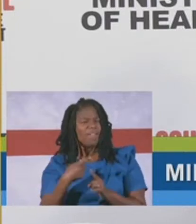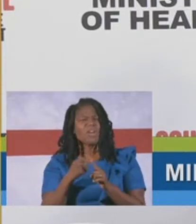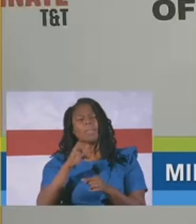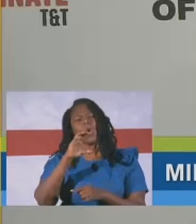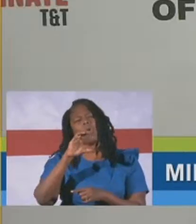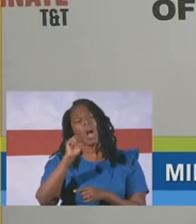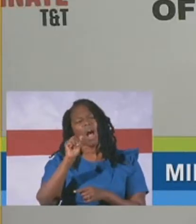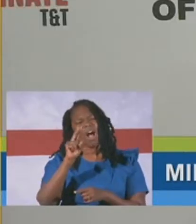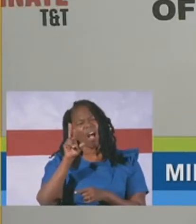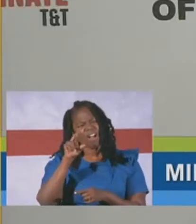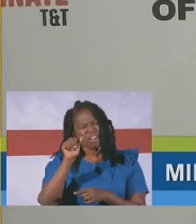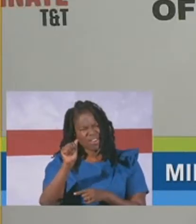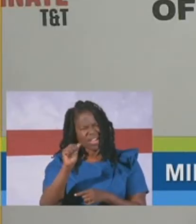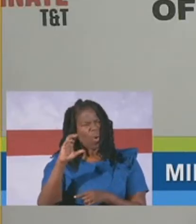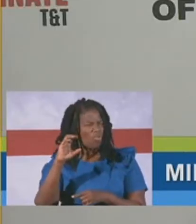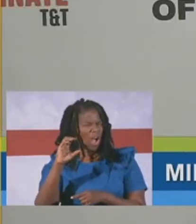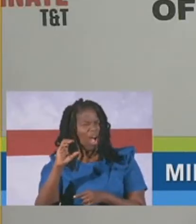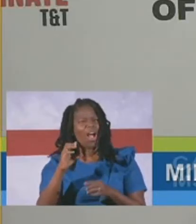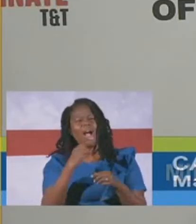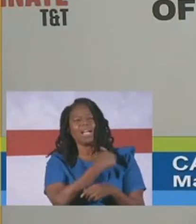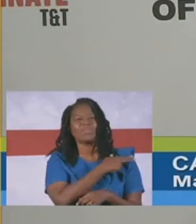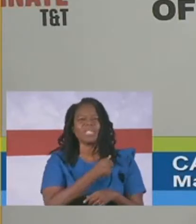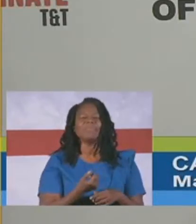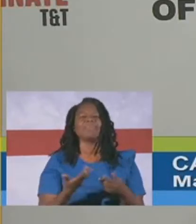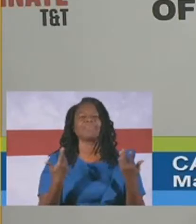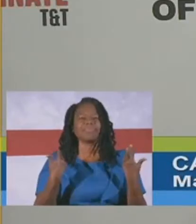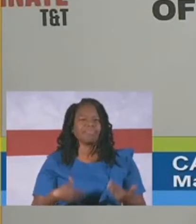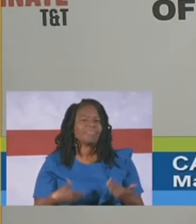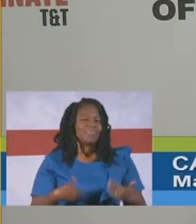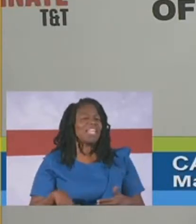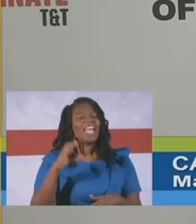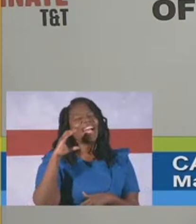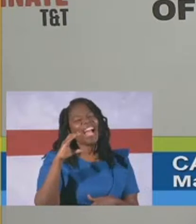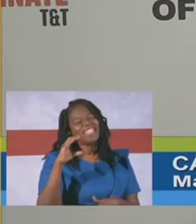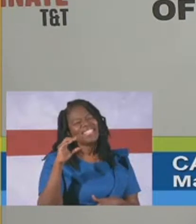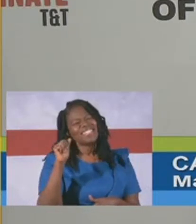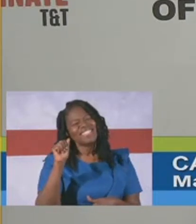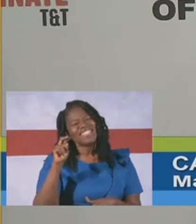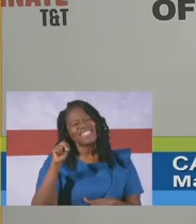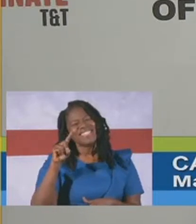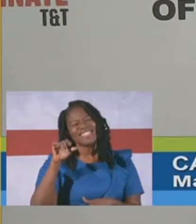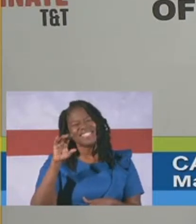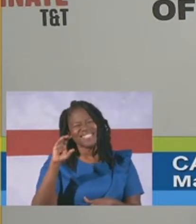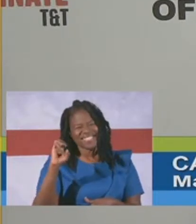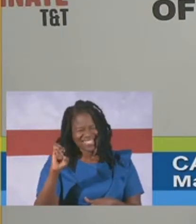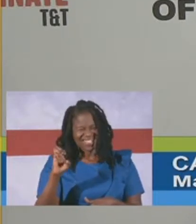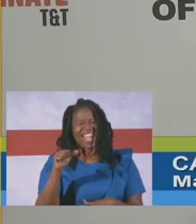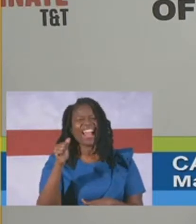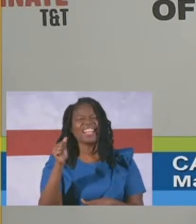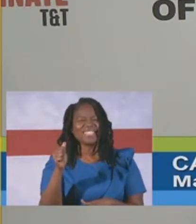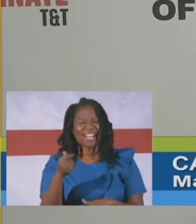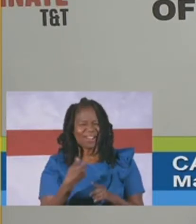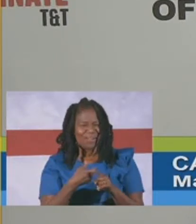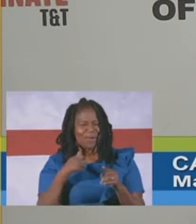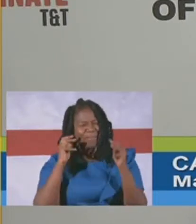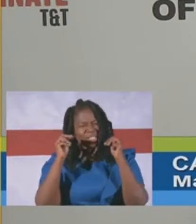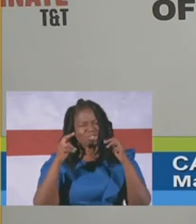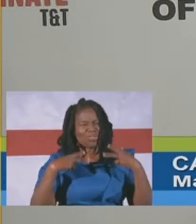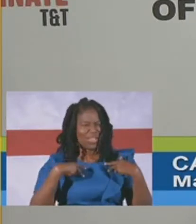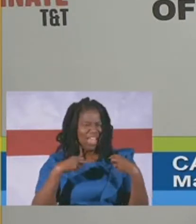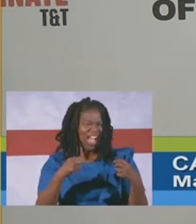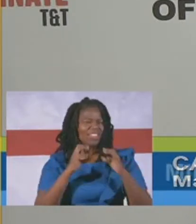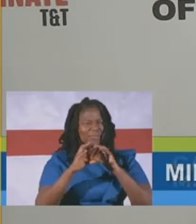Hospital. I'm Candice Alcantara, Manager Corporate Communication at the Ministry of Health, and I will be your moderator for this